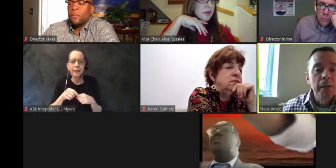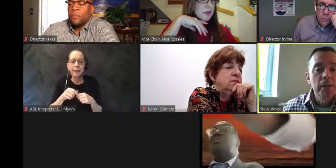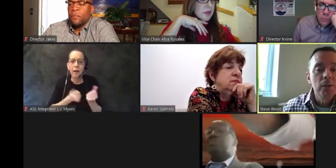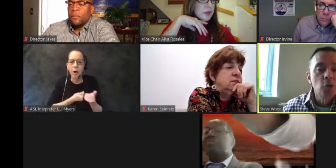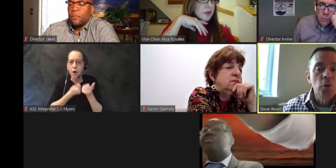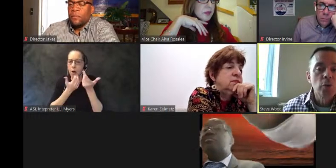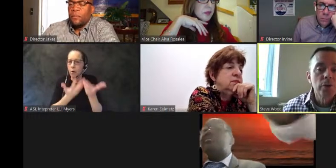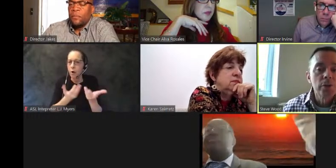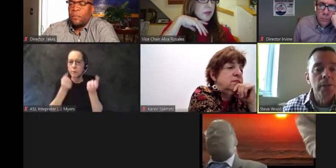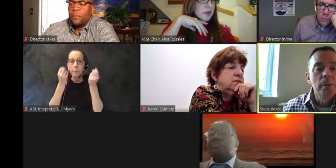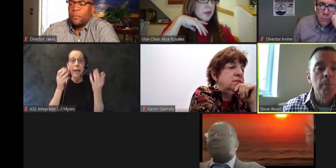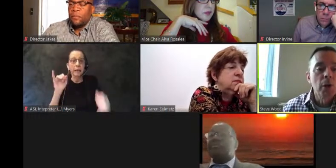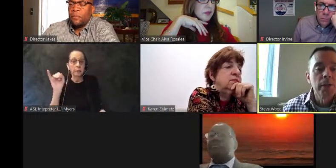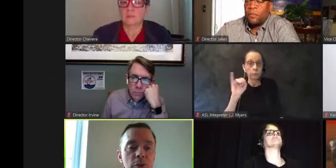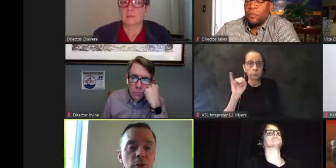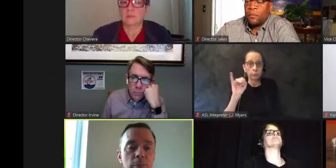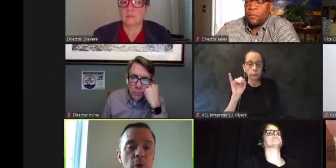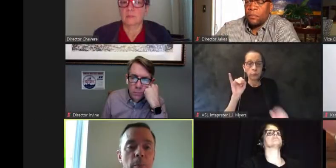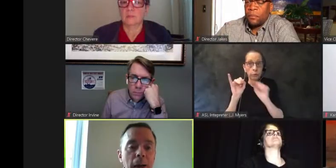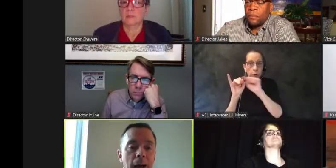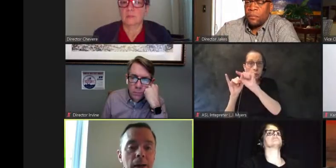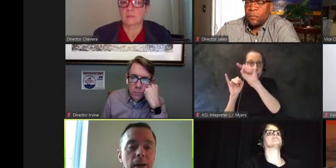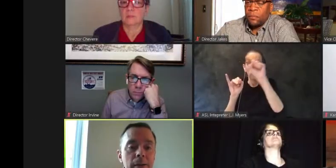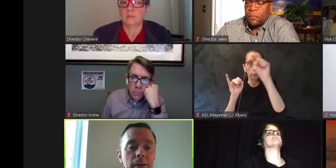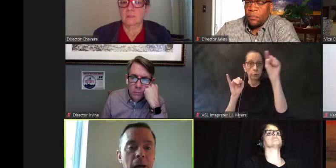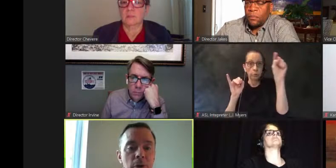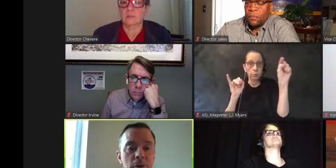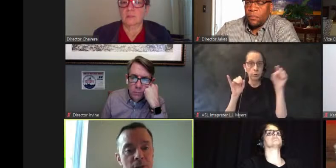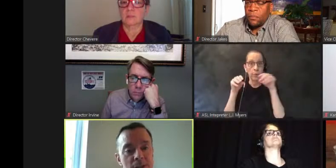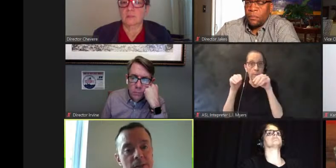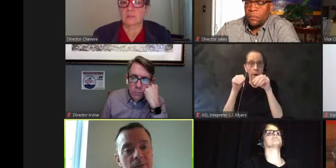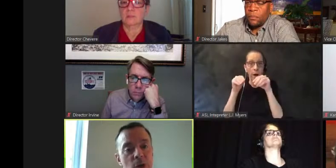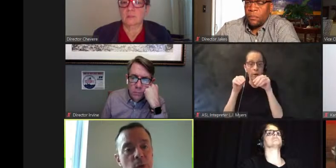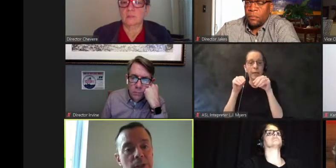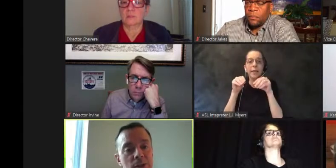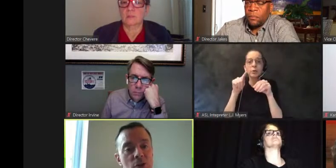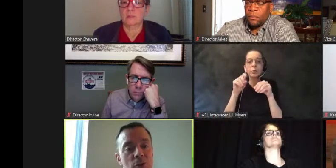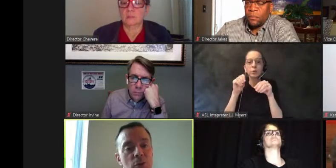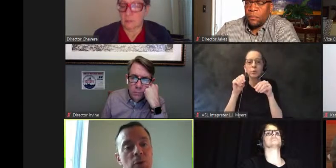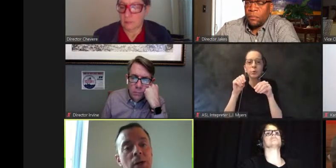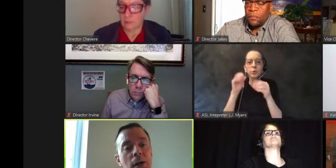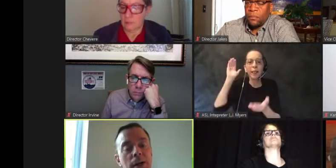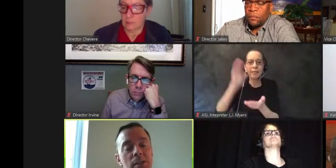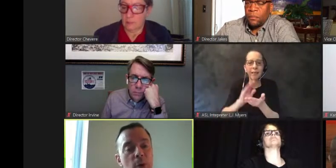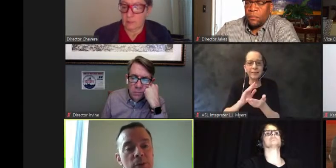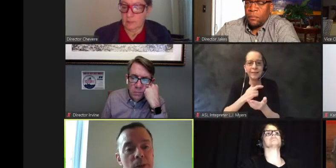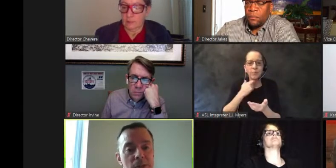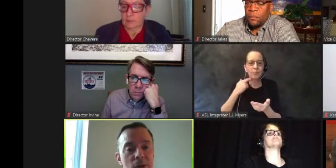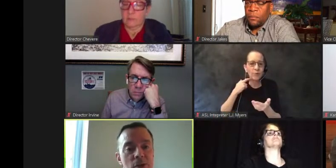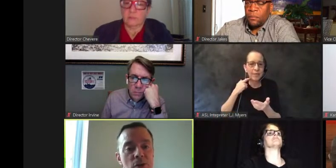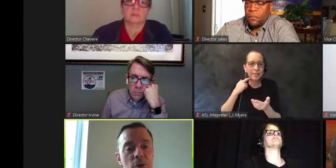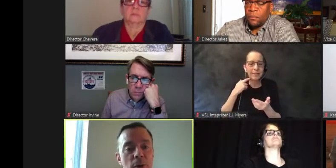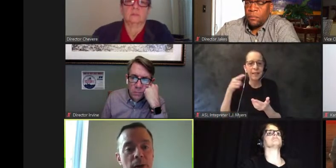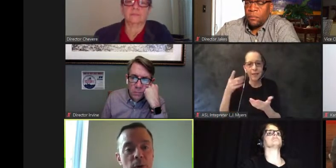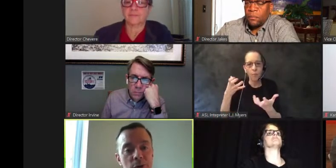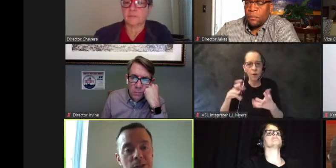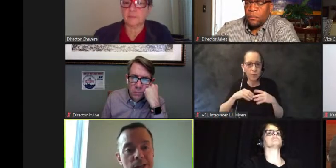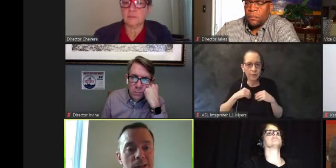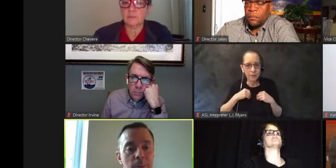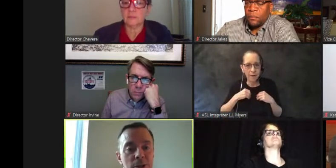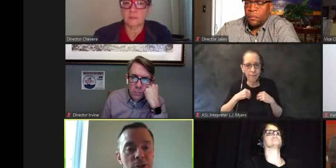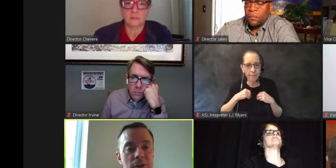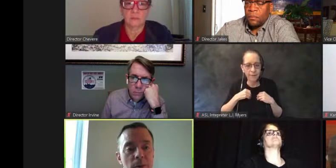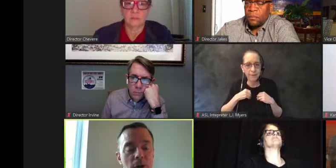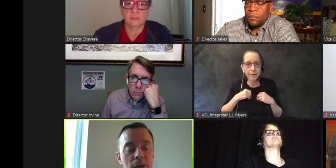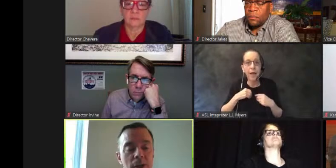caused many insurers in the market to pull back on the amount of risk that they're willing to expose themselves to. And when there's